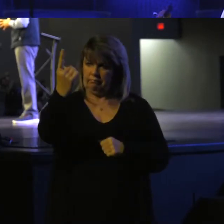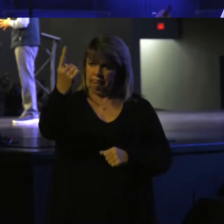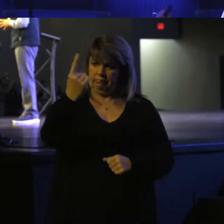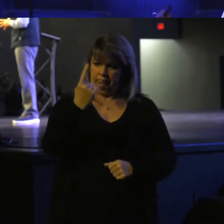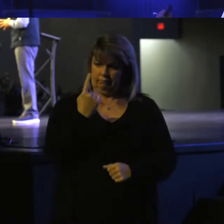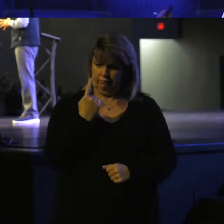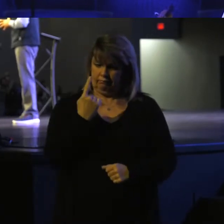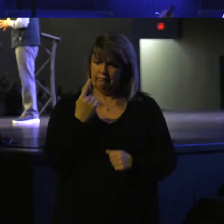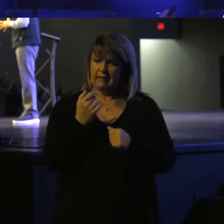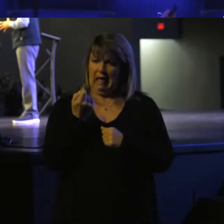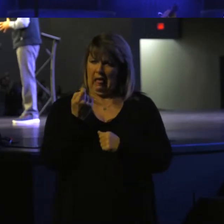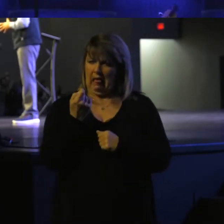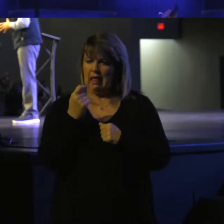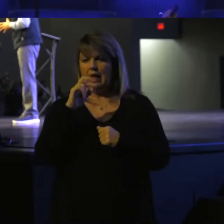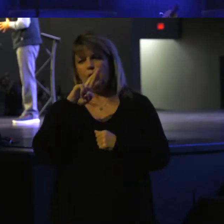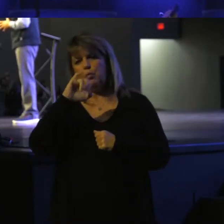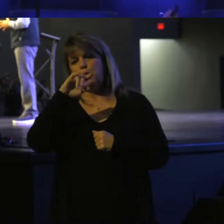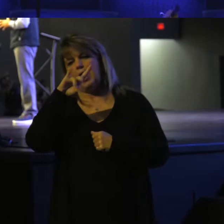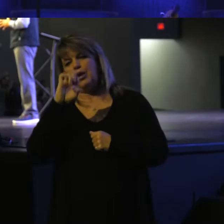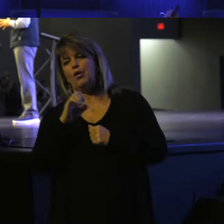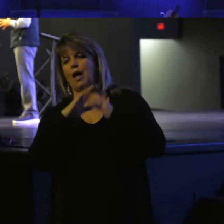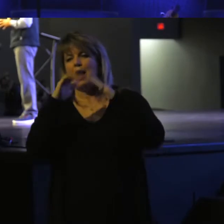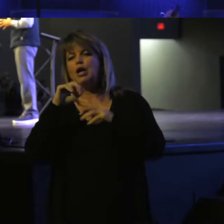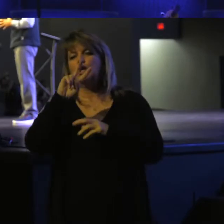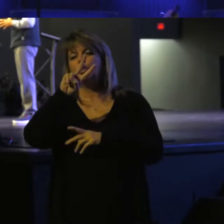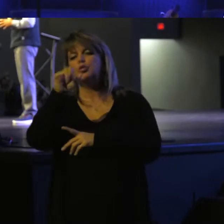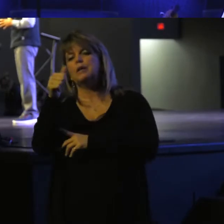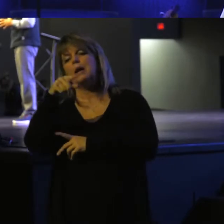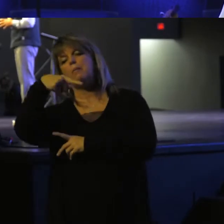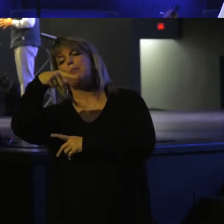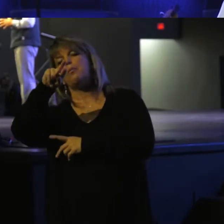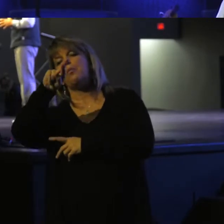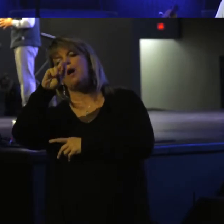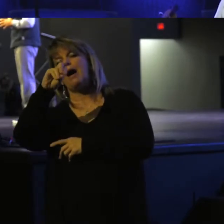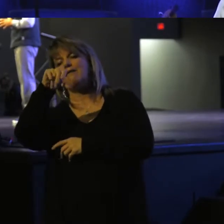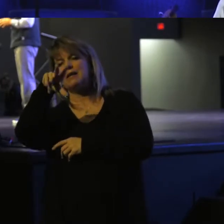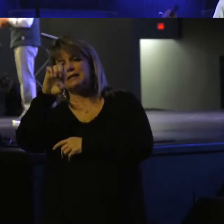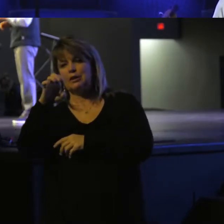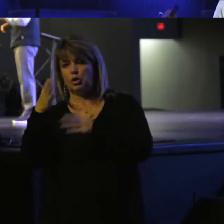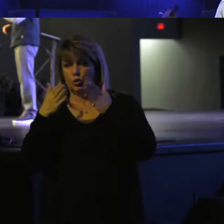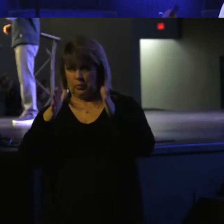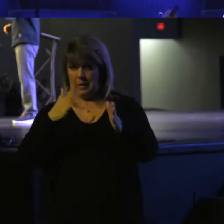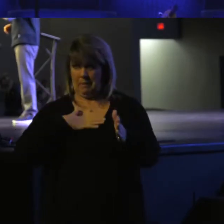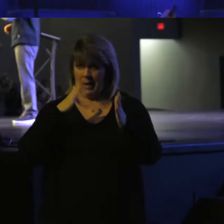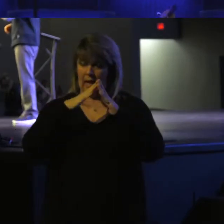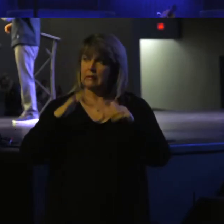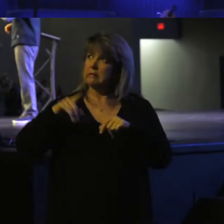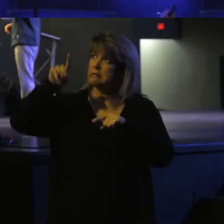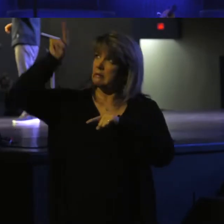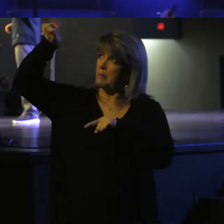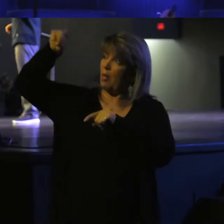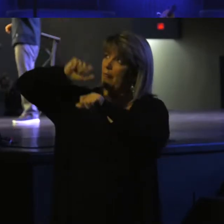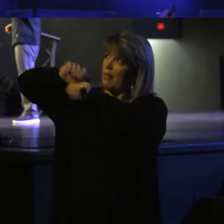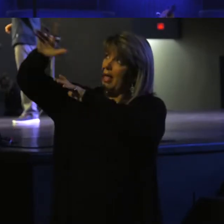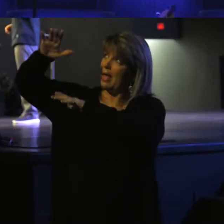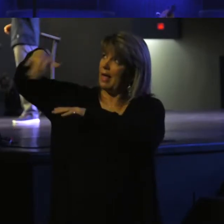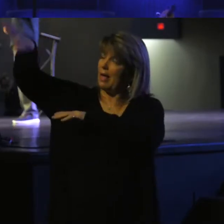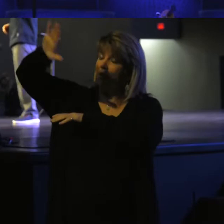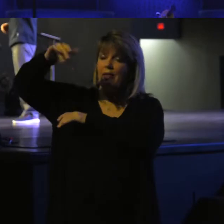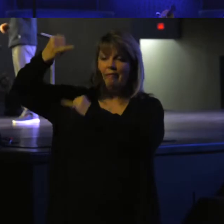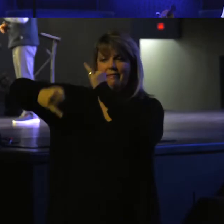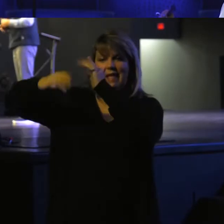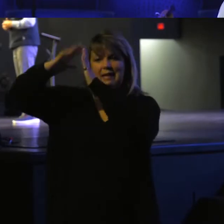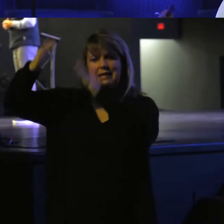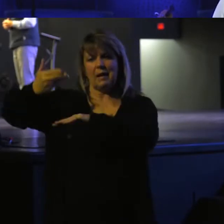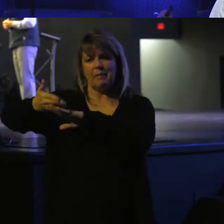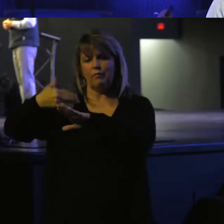to a little rental house at 210 Province Street. It was up on the hill, the last house on the road before